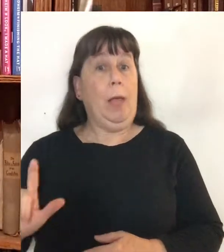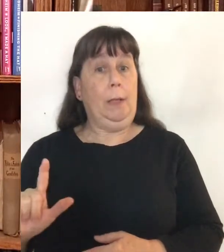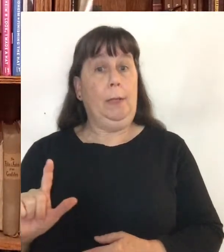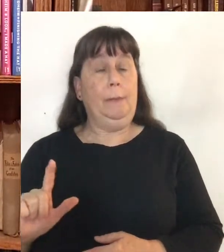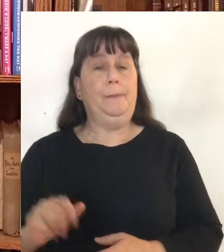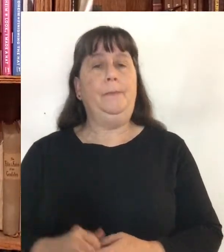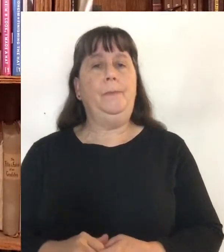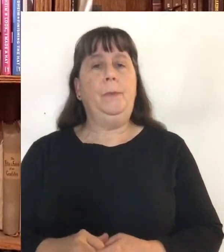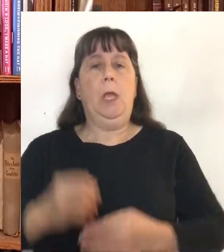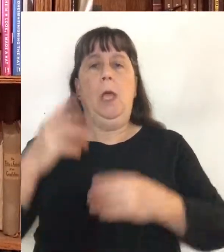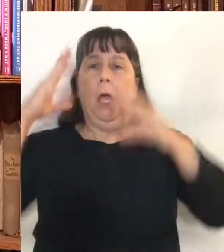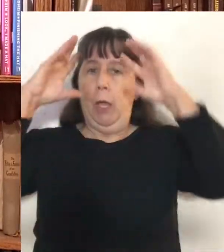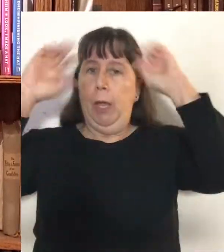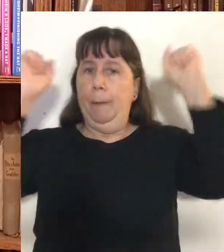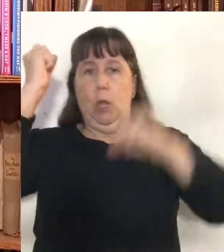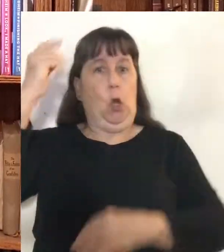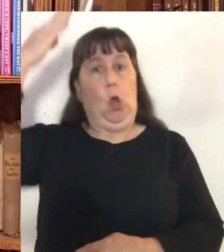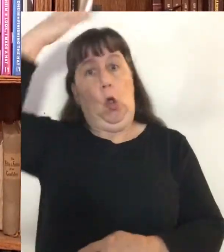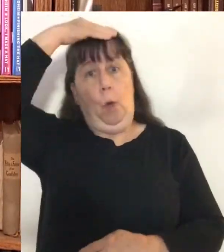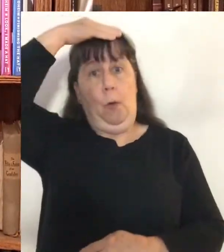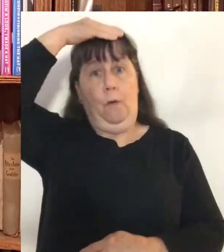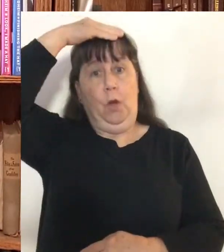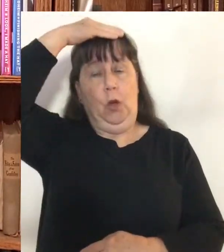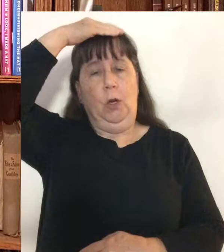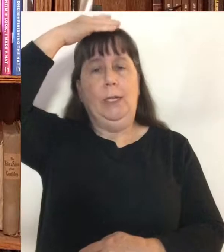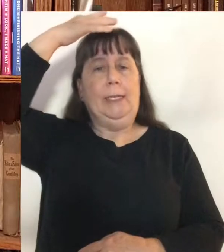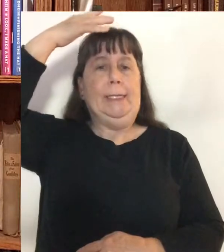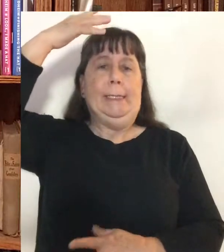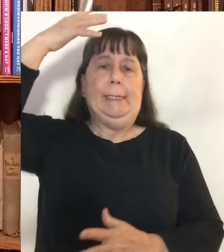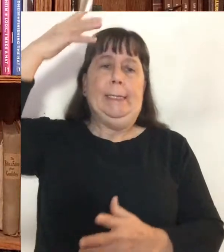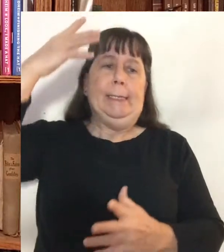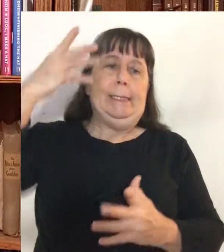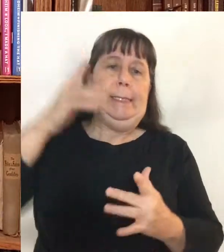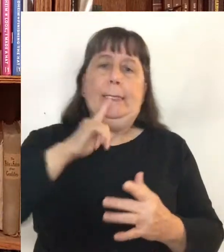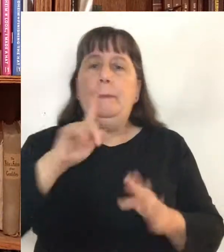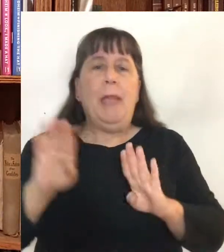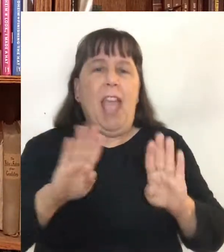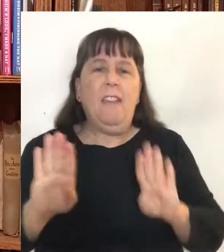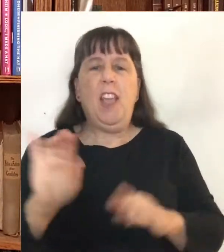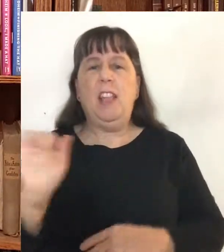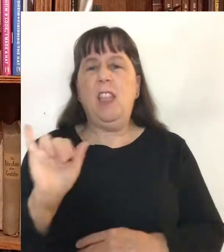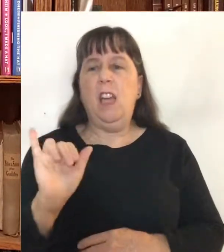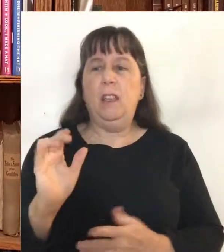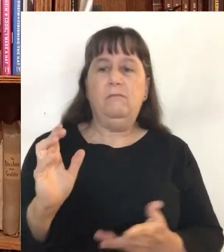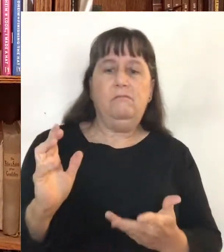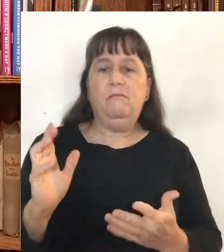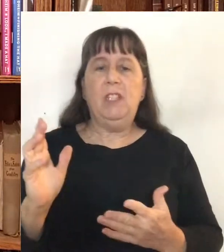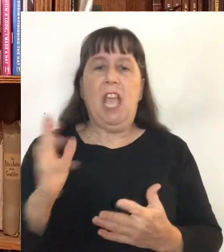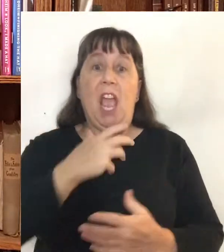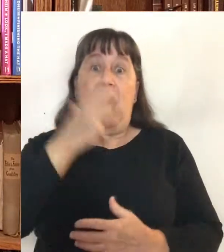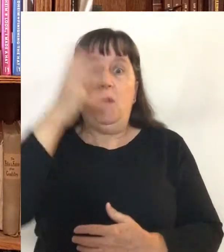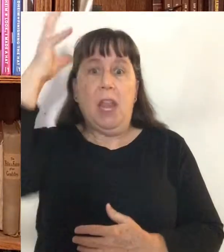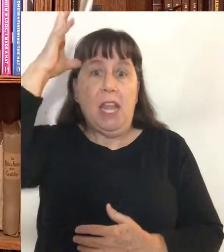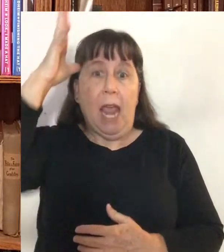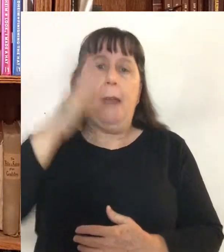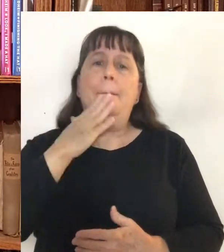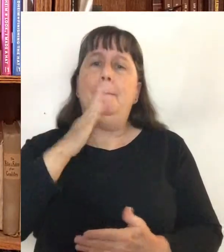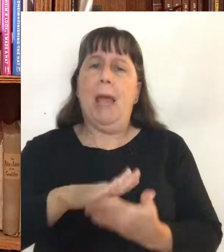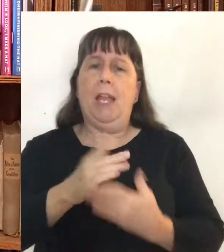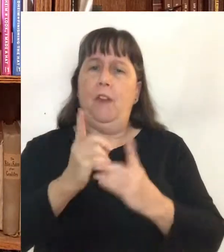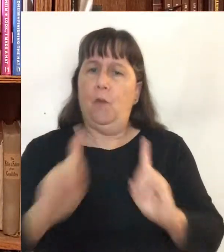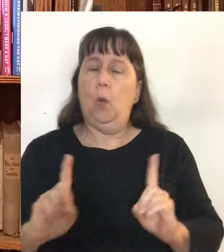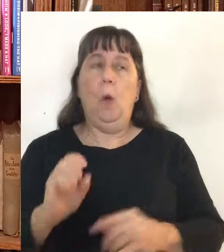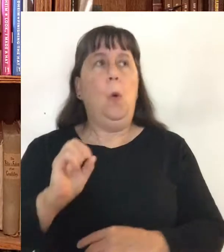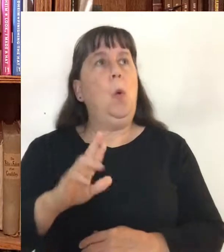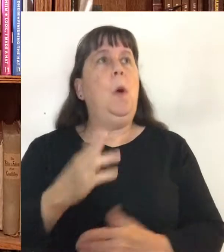Well, Commander Comover is behaving like an angry dad in a